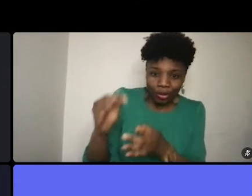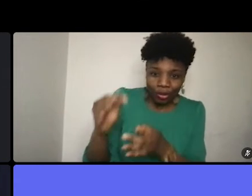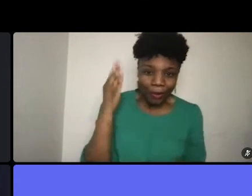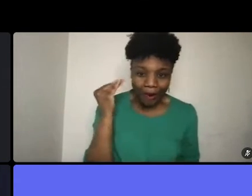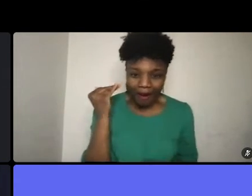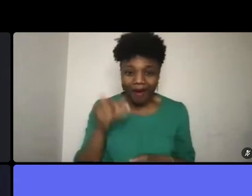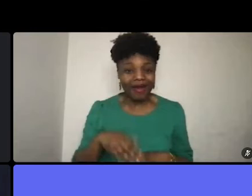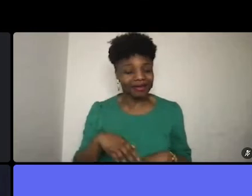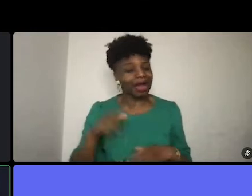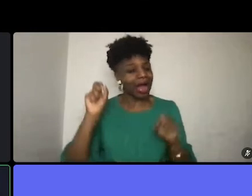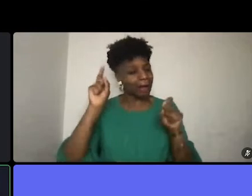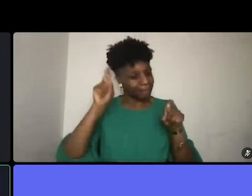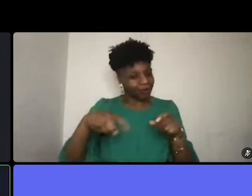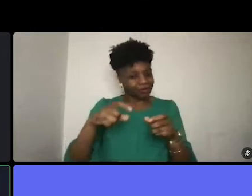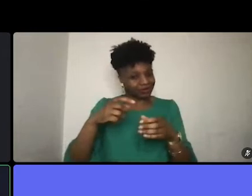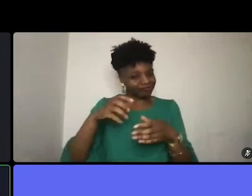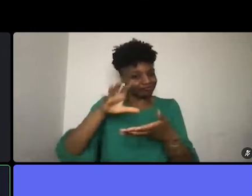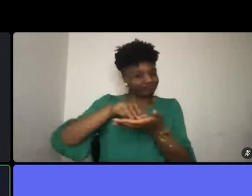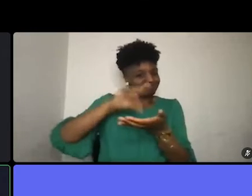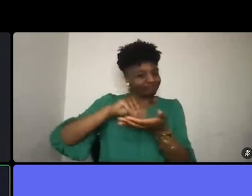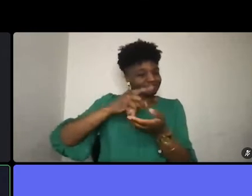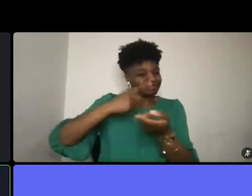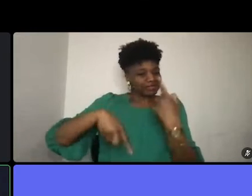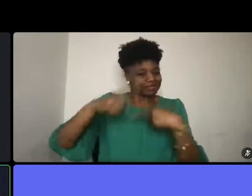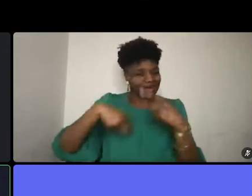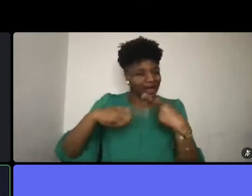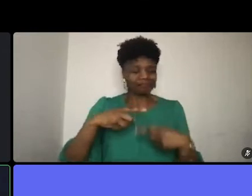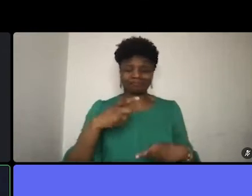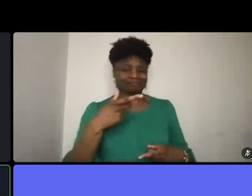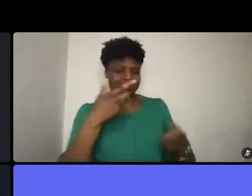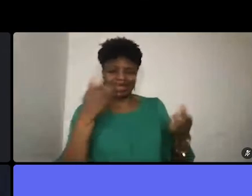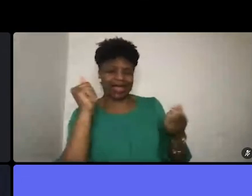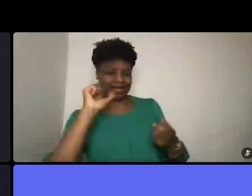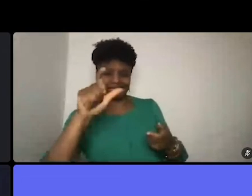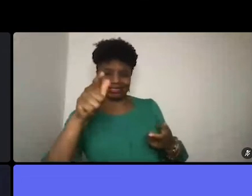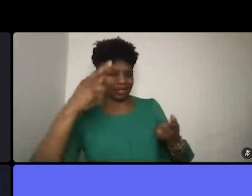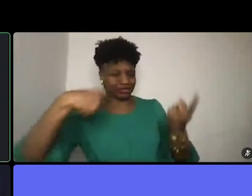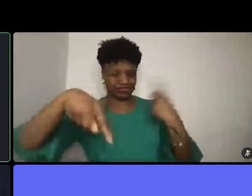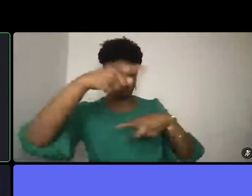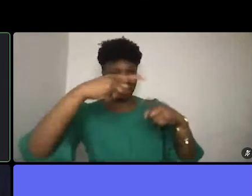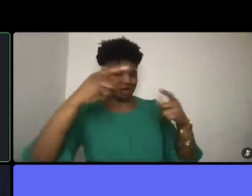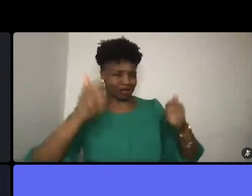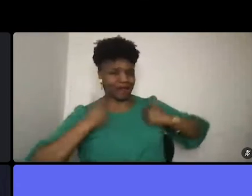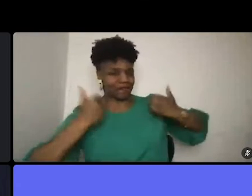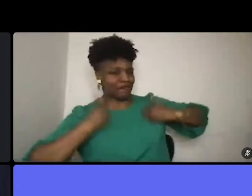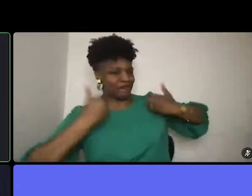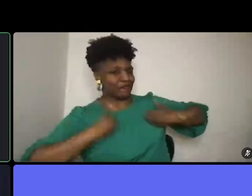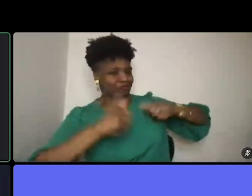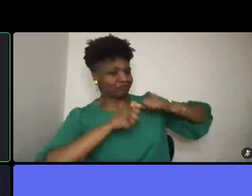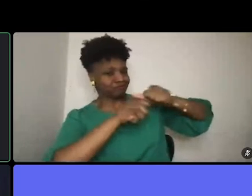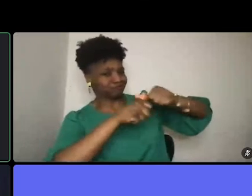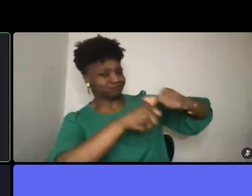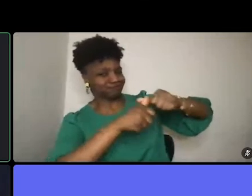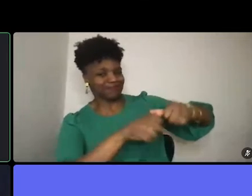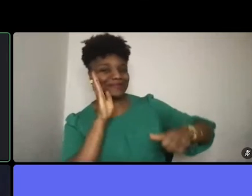can. But Yeah, it's not going anywhere. It'll be around. I'm here forever. So Like it's too